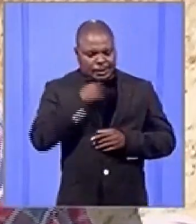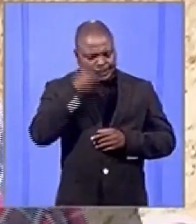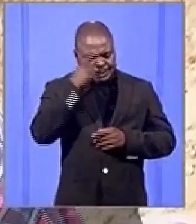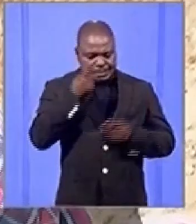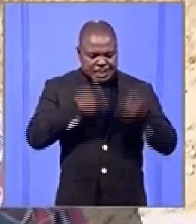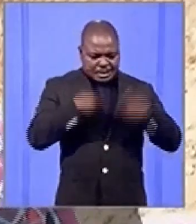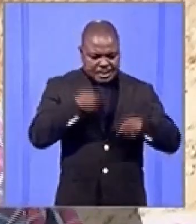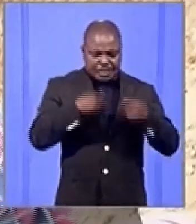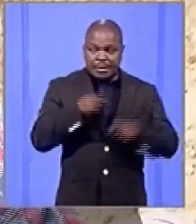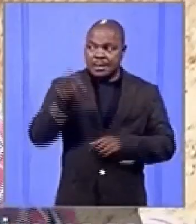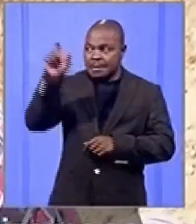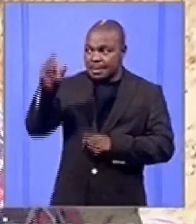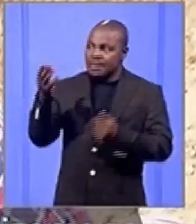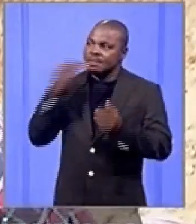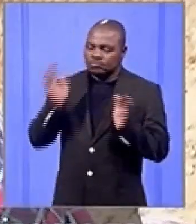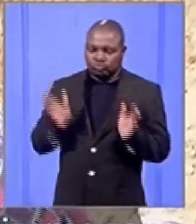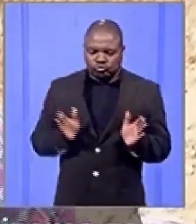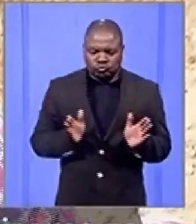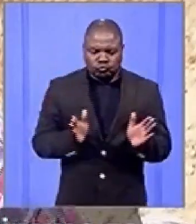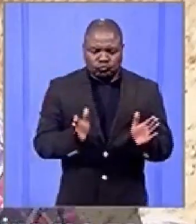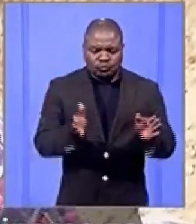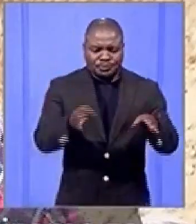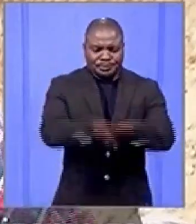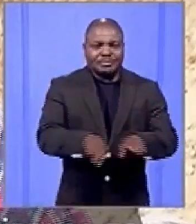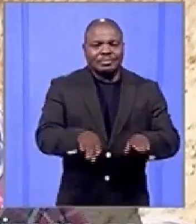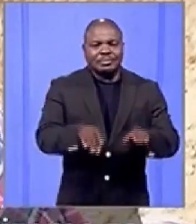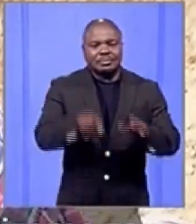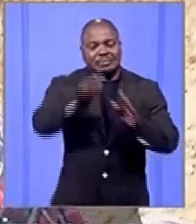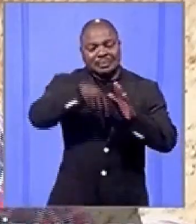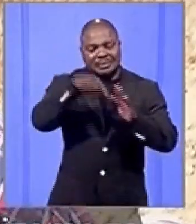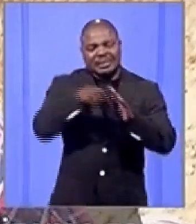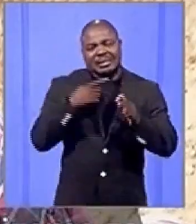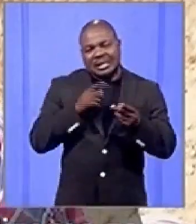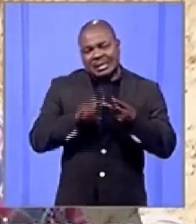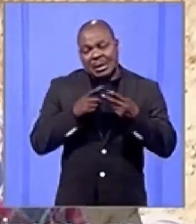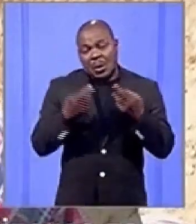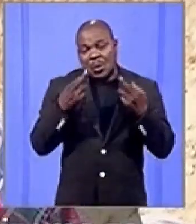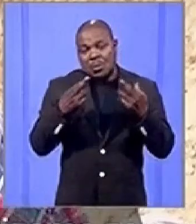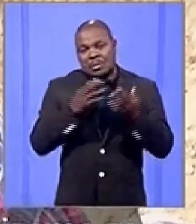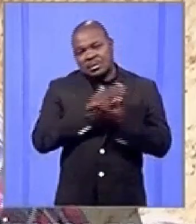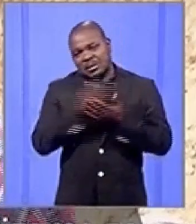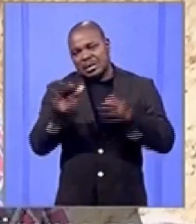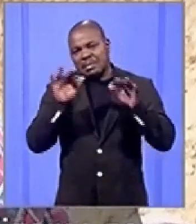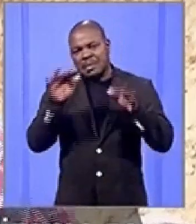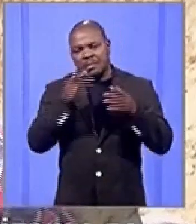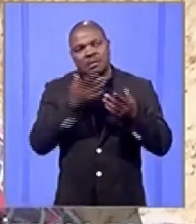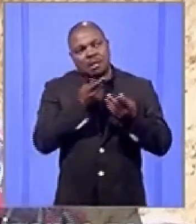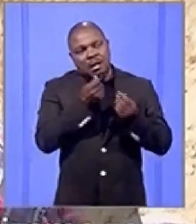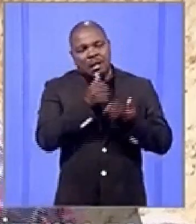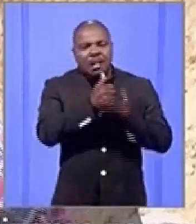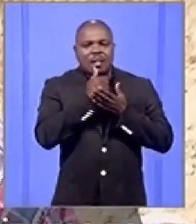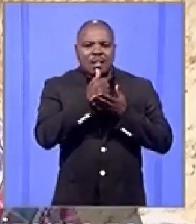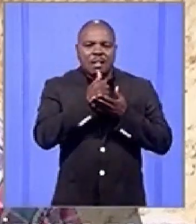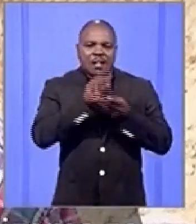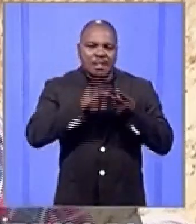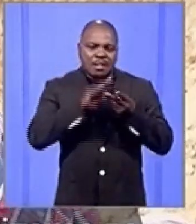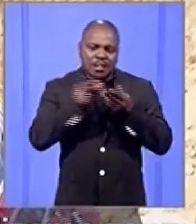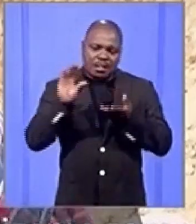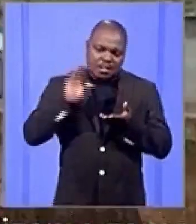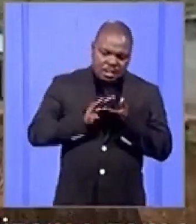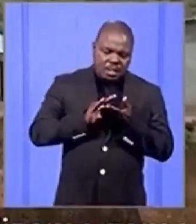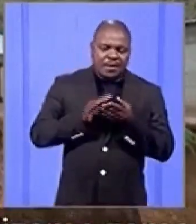la re thushe ka go phušetša. E fela ga gane jwale be re ka duma gore go ka ba le ba bang ba re thušago ka funding ya gore re kgone go phušetša melete ya